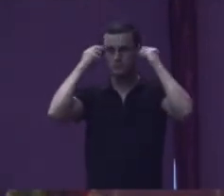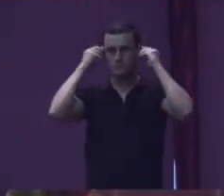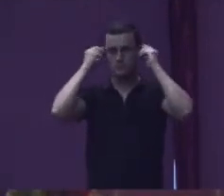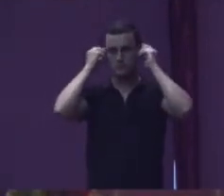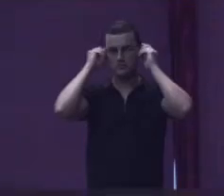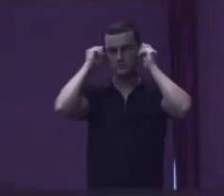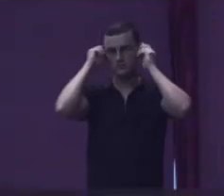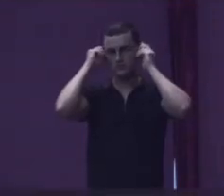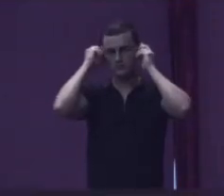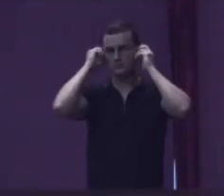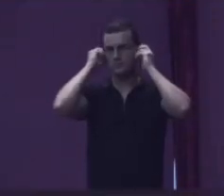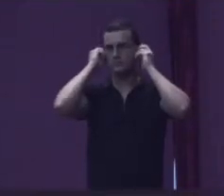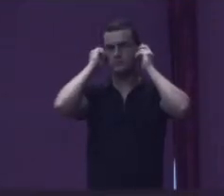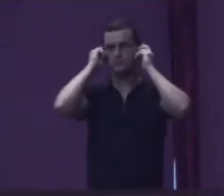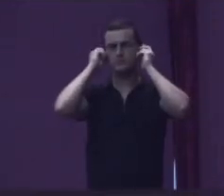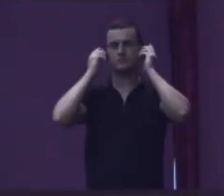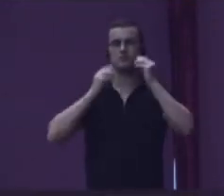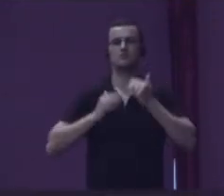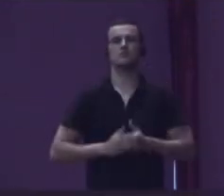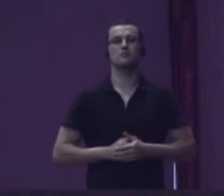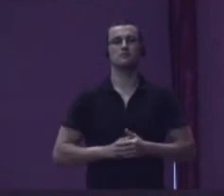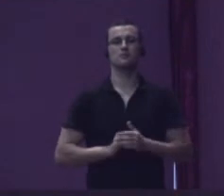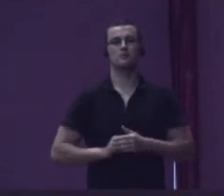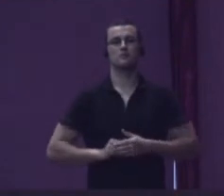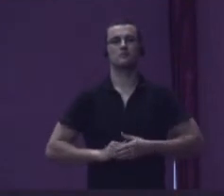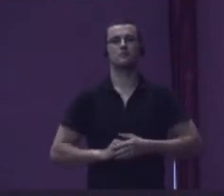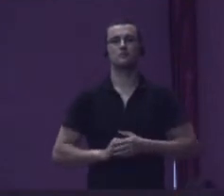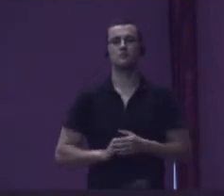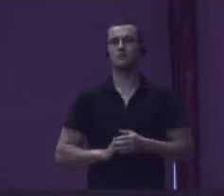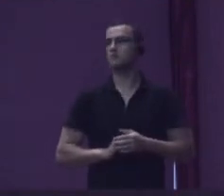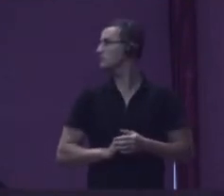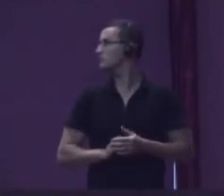Well, for instance, one